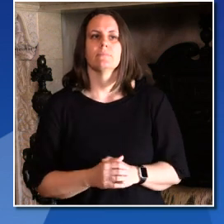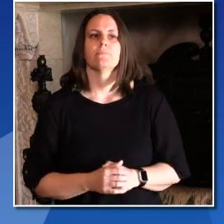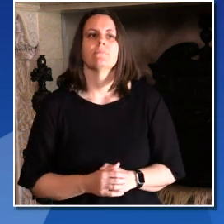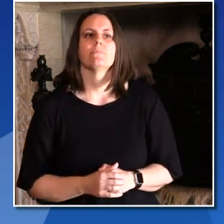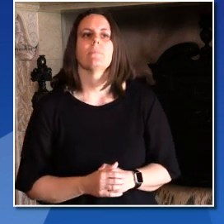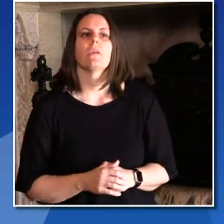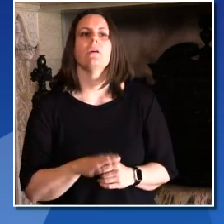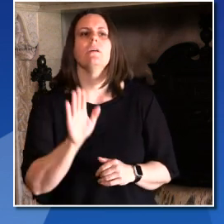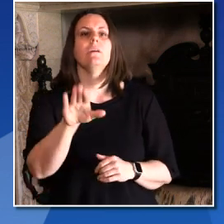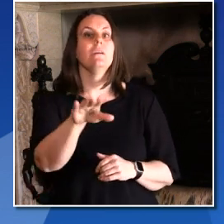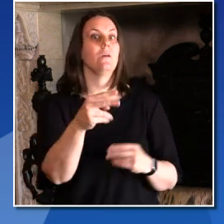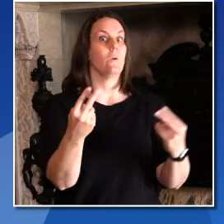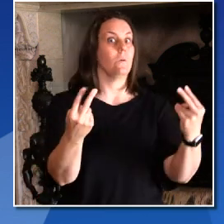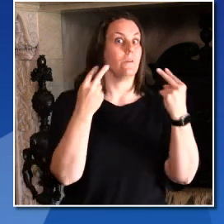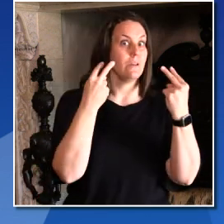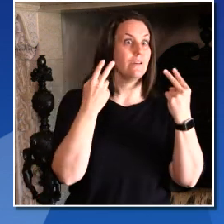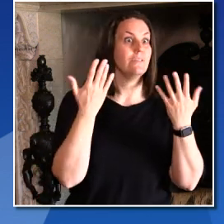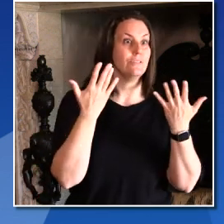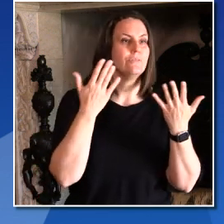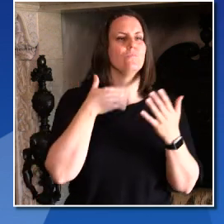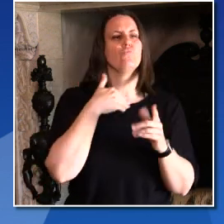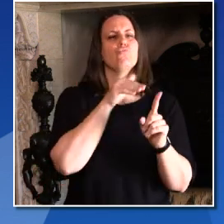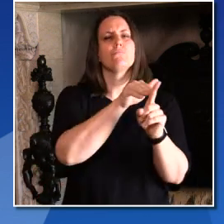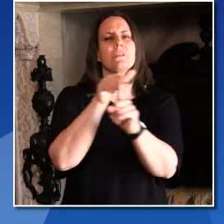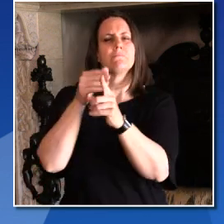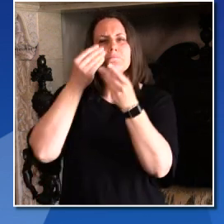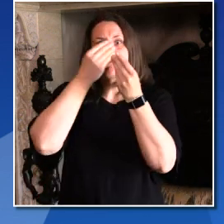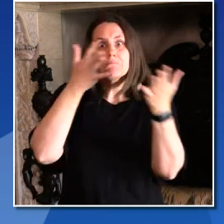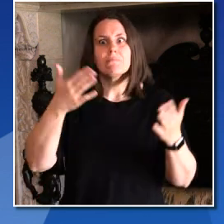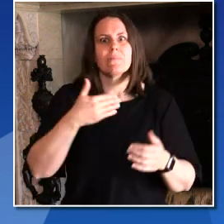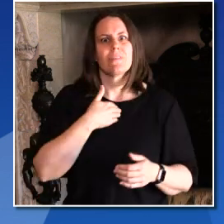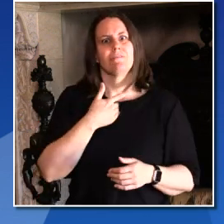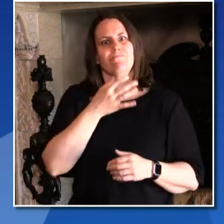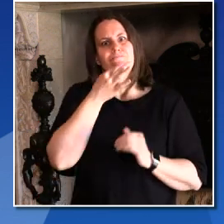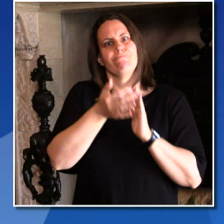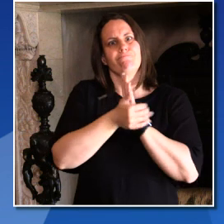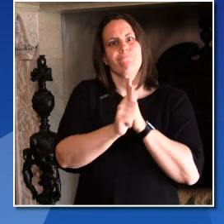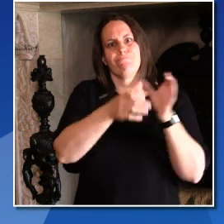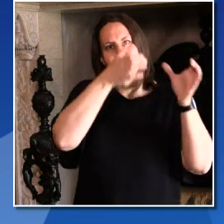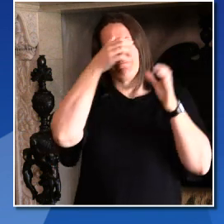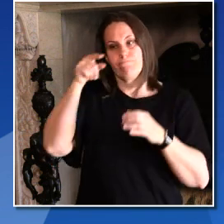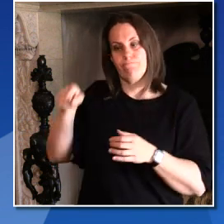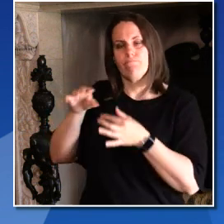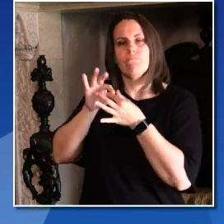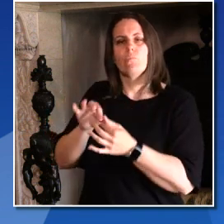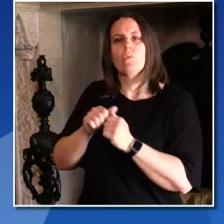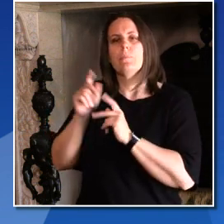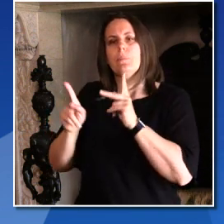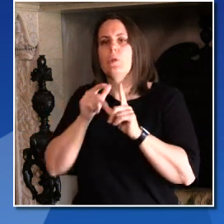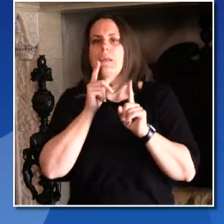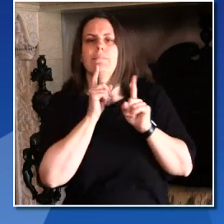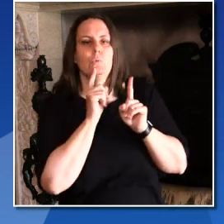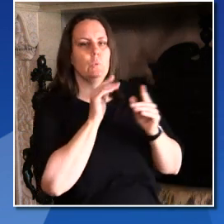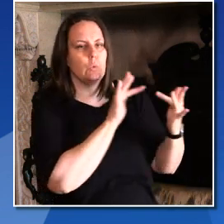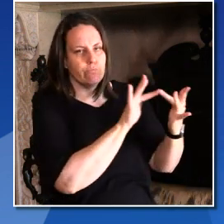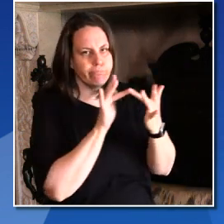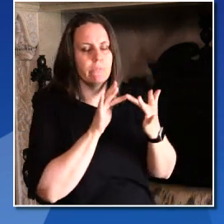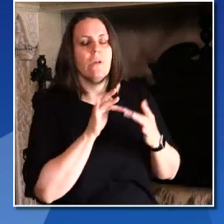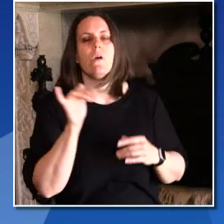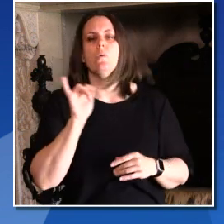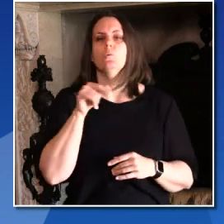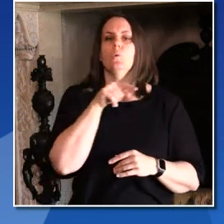about outbreak investigations, and so they are prepared to answer those questions for us. And we got another one about